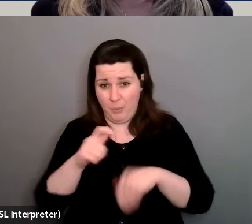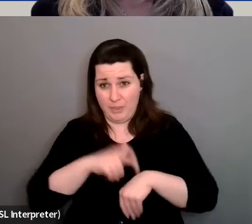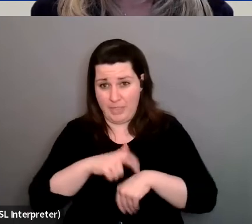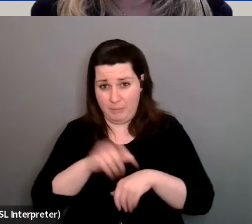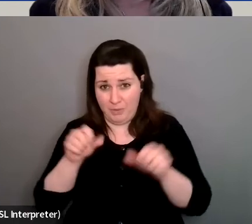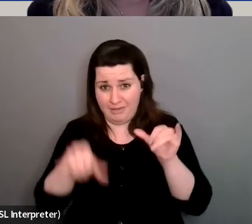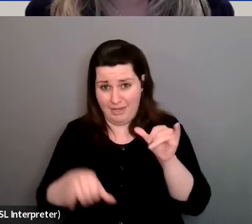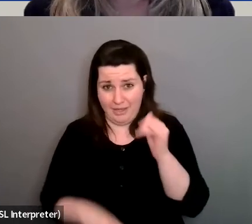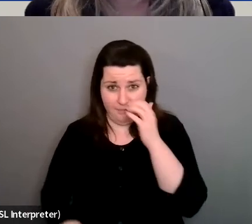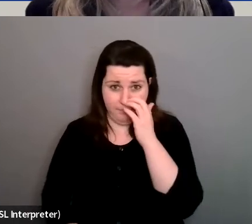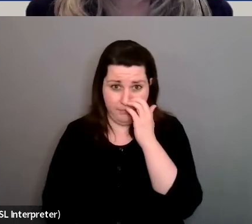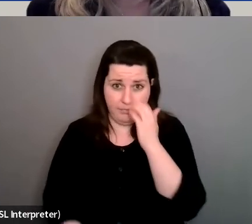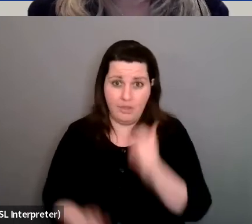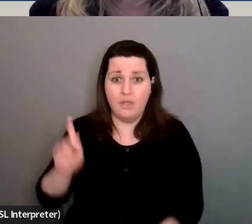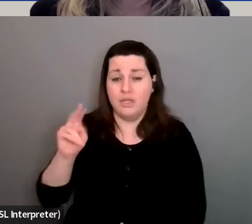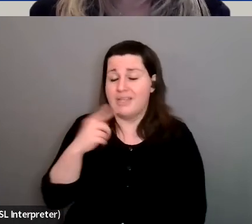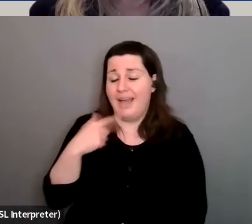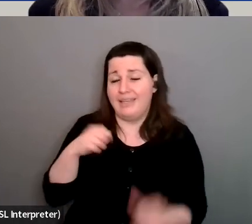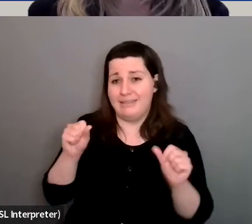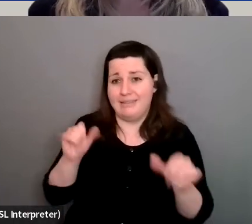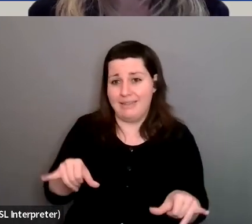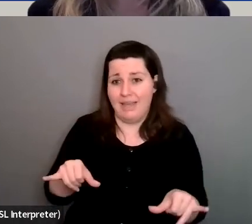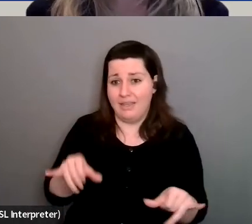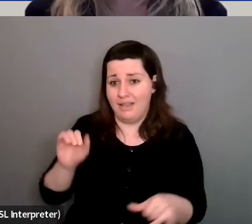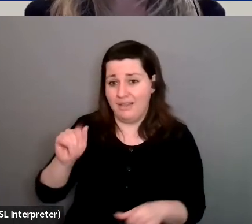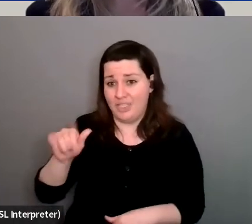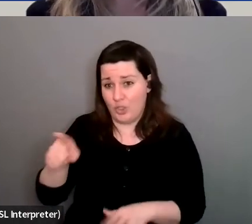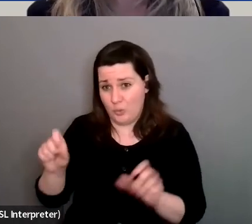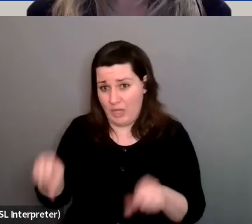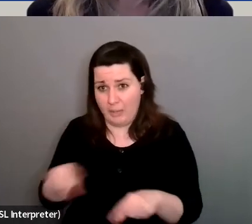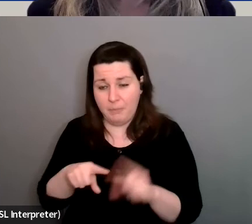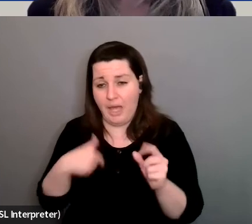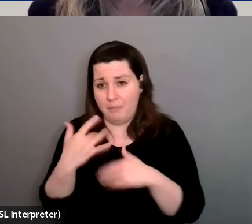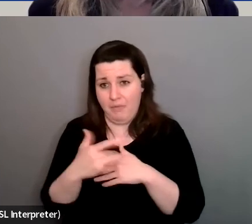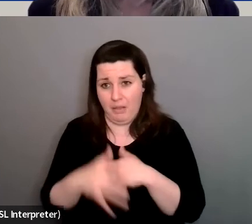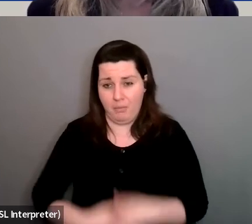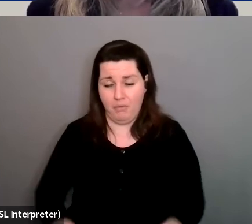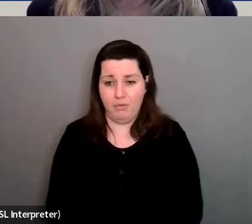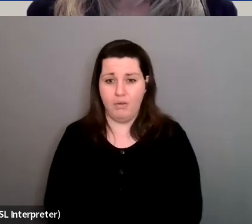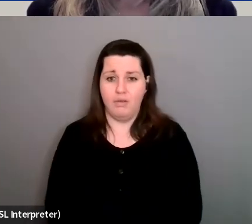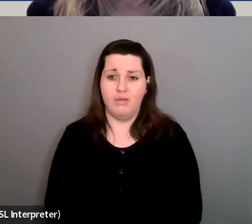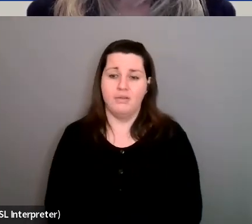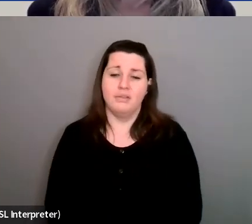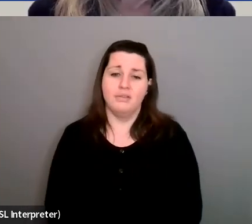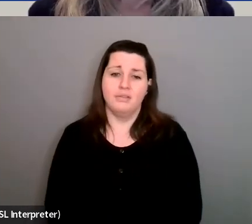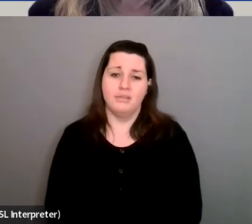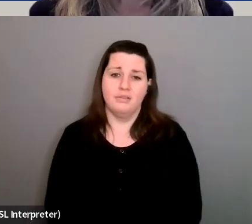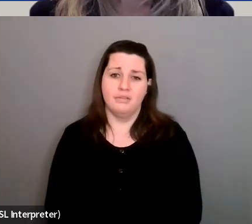on? I have time to stay on. I don't know, Alicia, if you do, but I'm certainly available. Yeah. Okay.